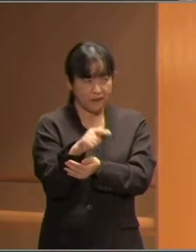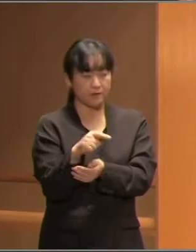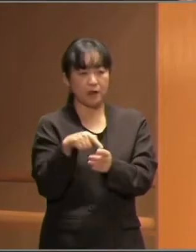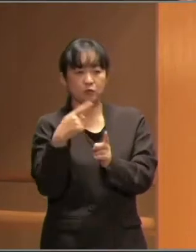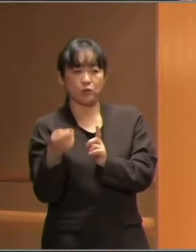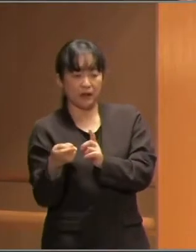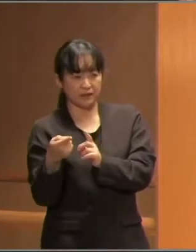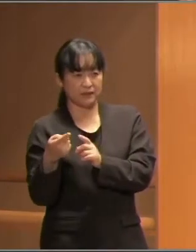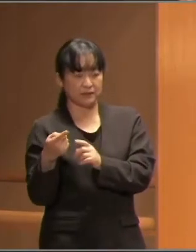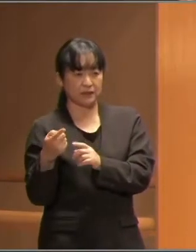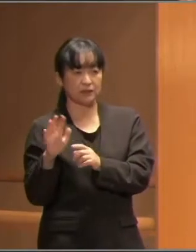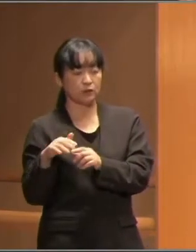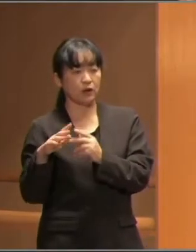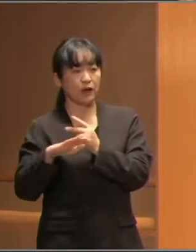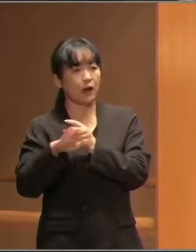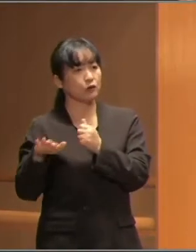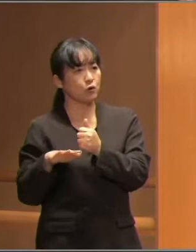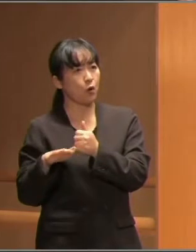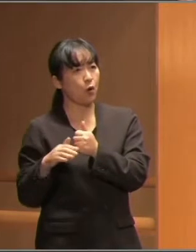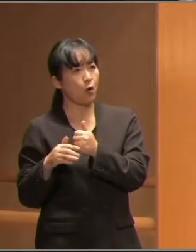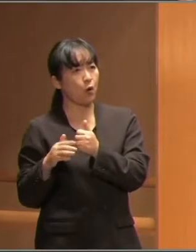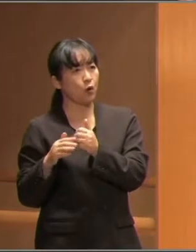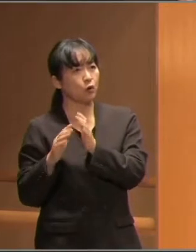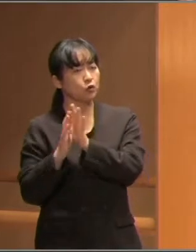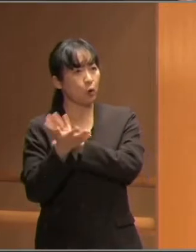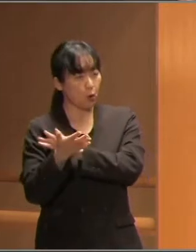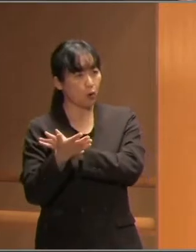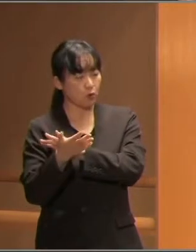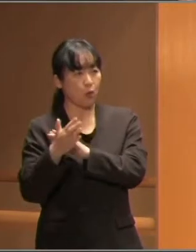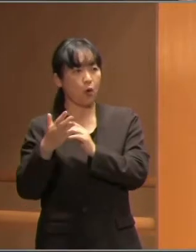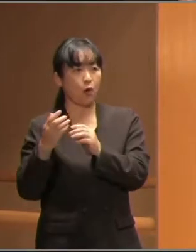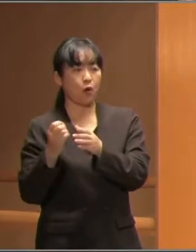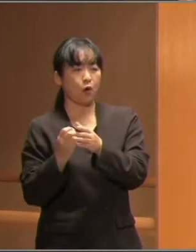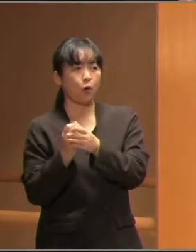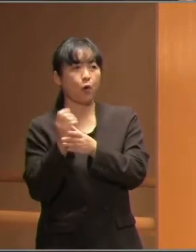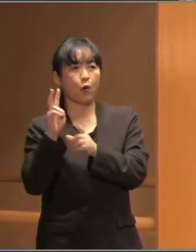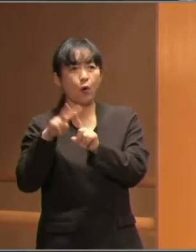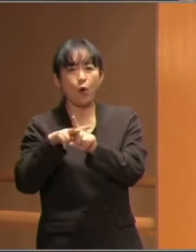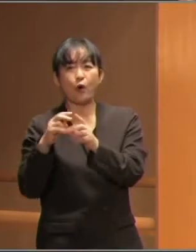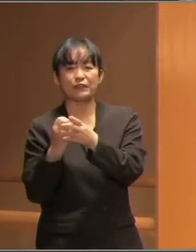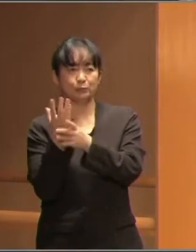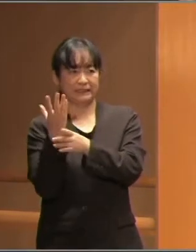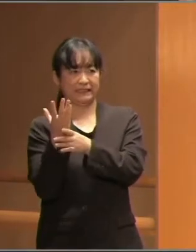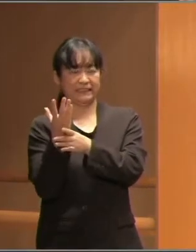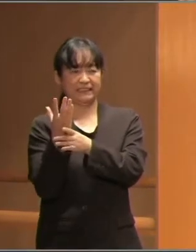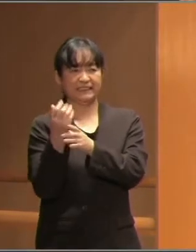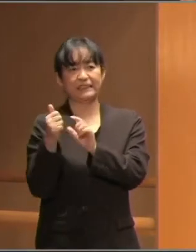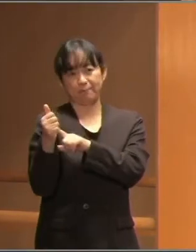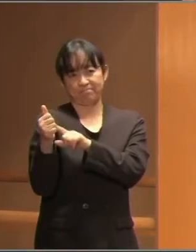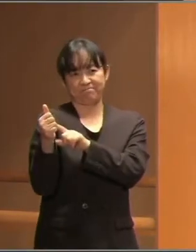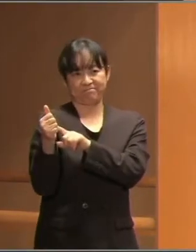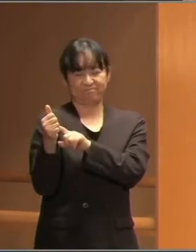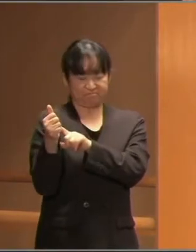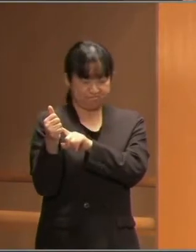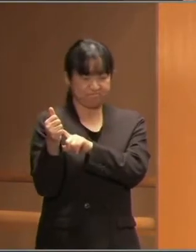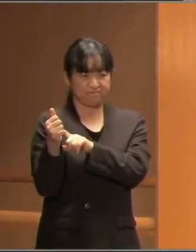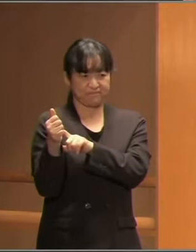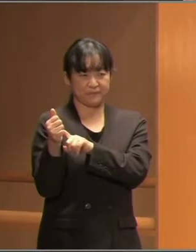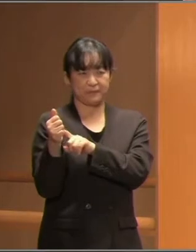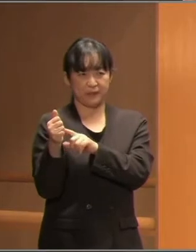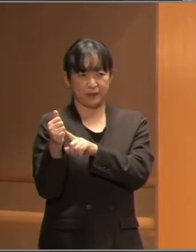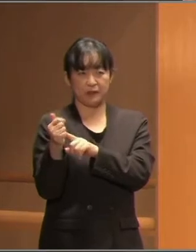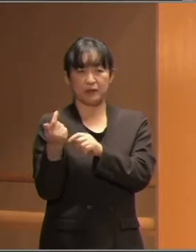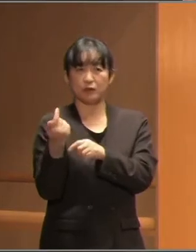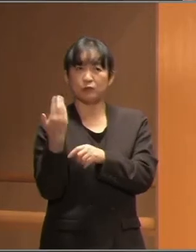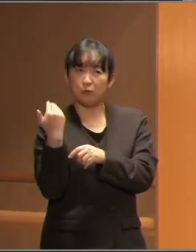the Minister of the Environment, Mr. Koizumi, was there. So unfortunately, he stepped